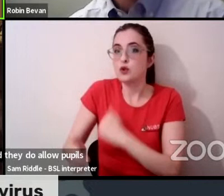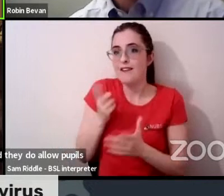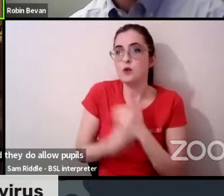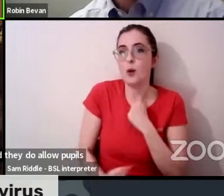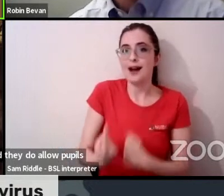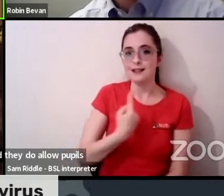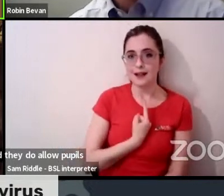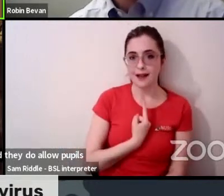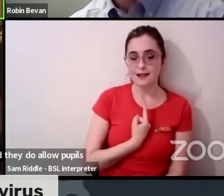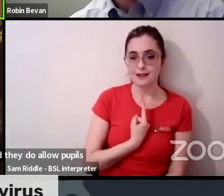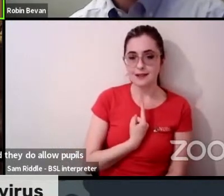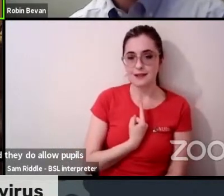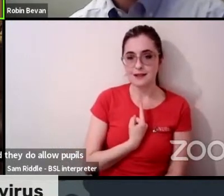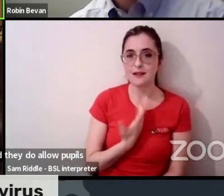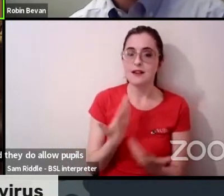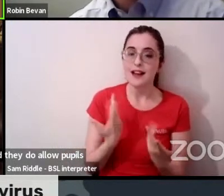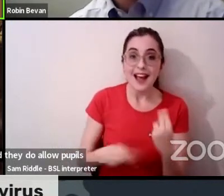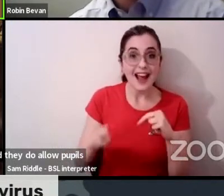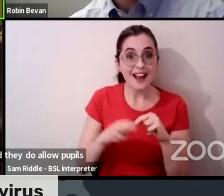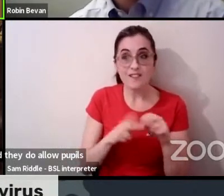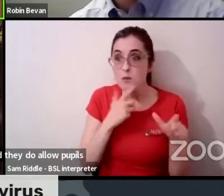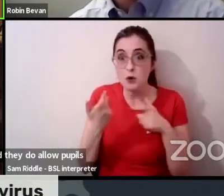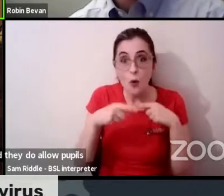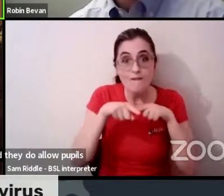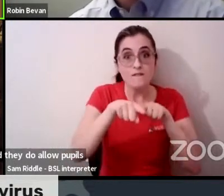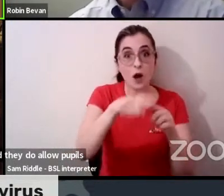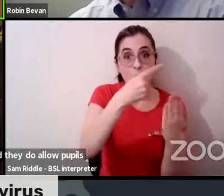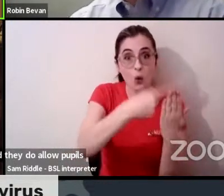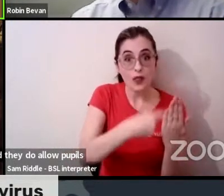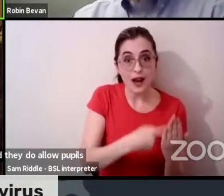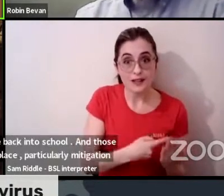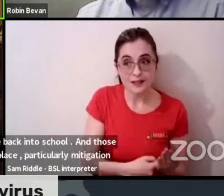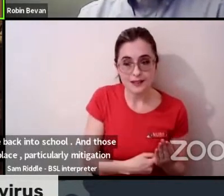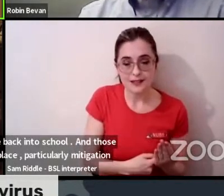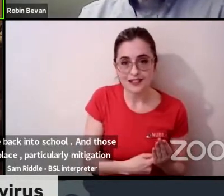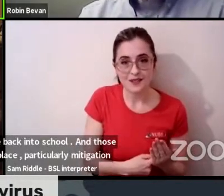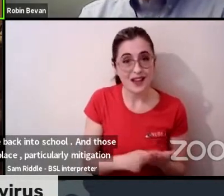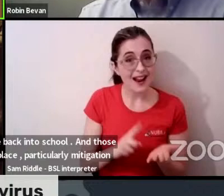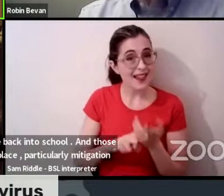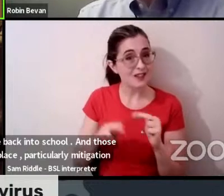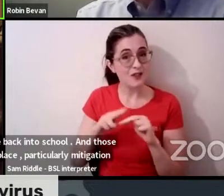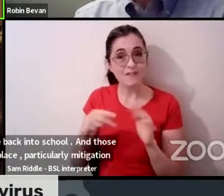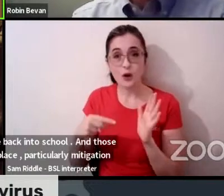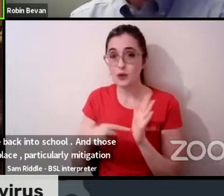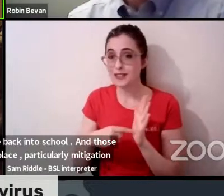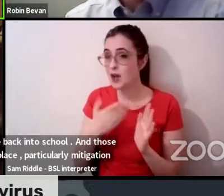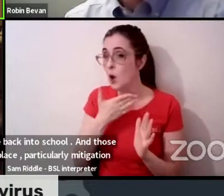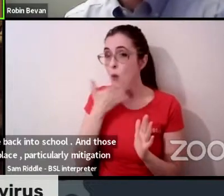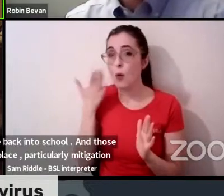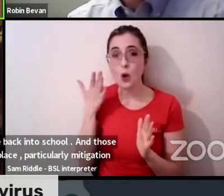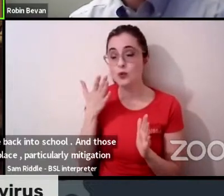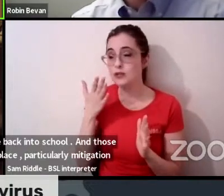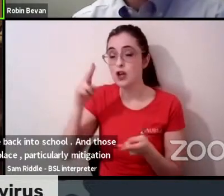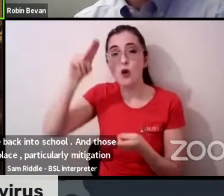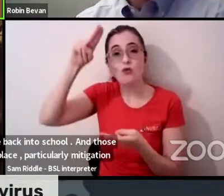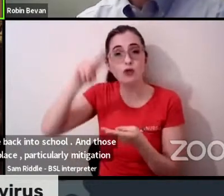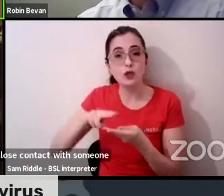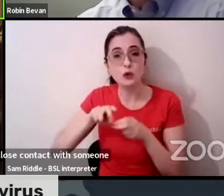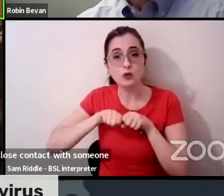the danger is lateral flow tests will not work to actually suppress transmission. They will work to increase transmission.